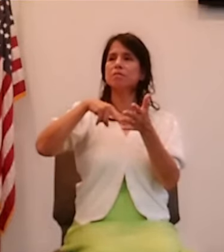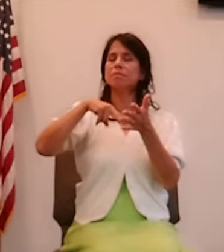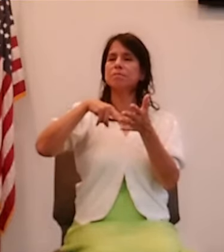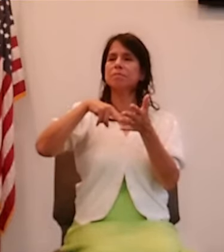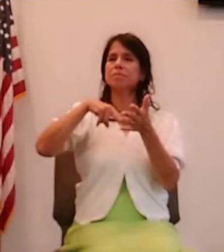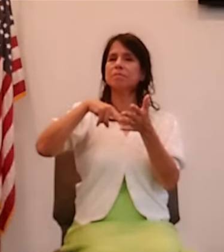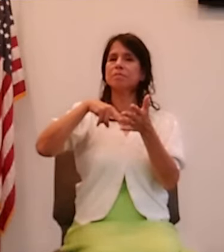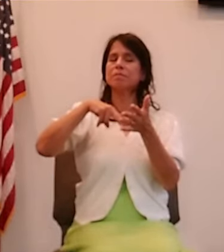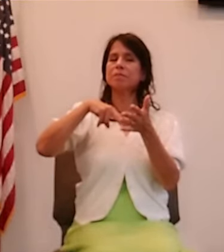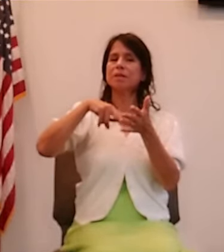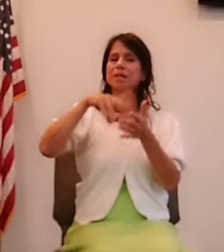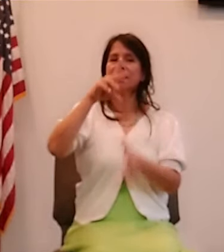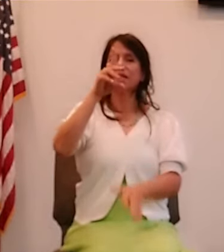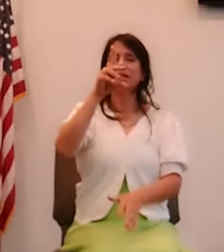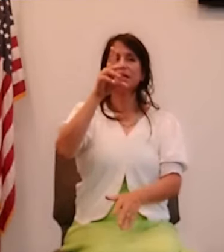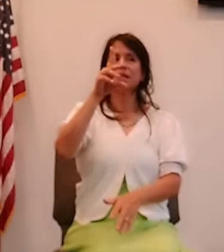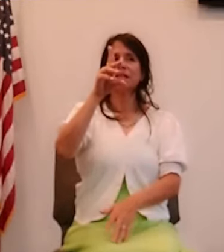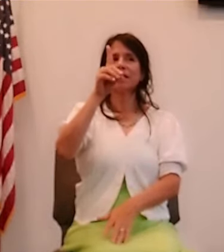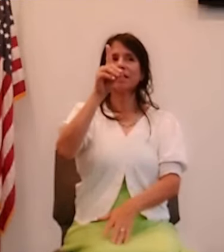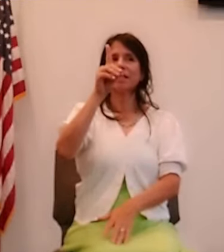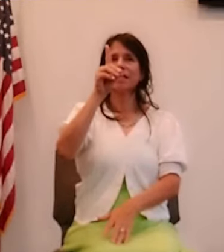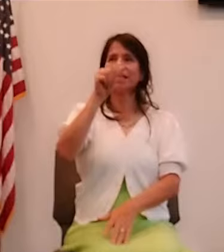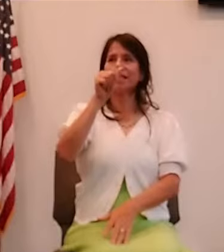the daisy chain.